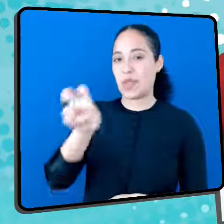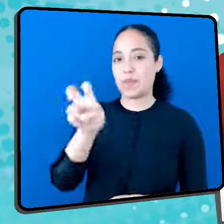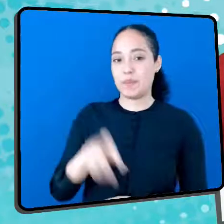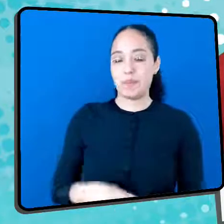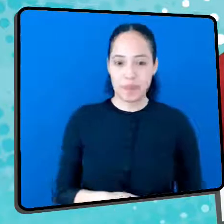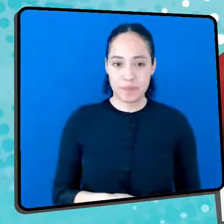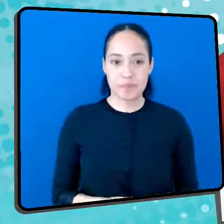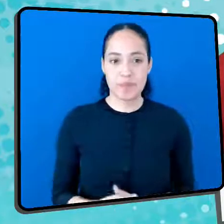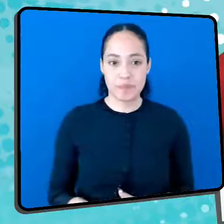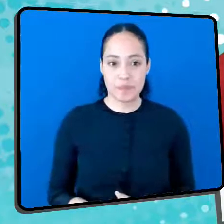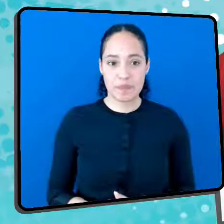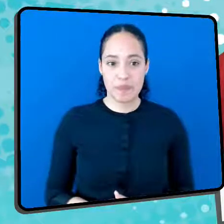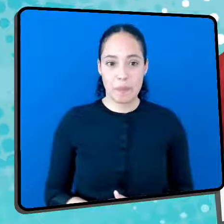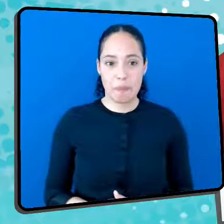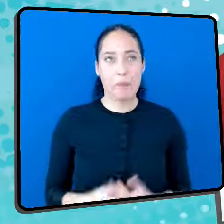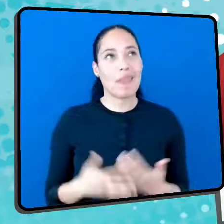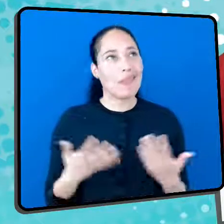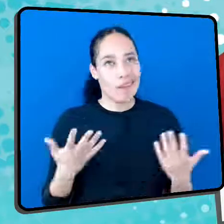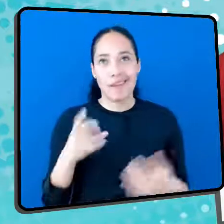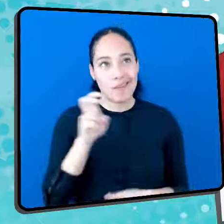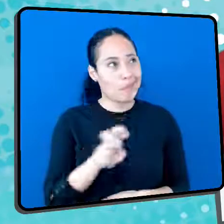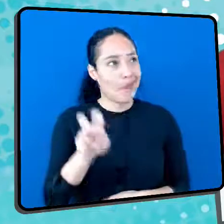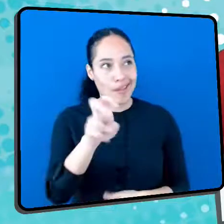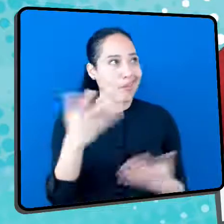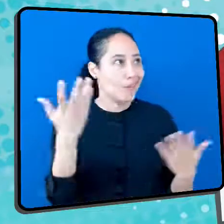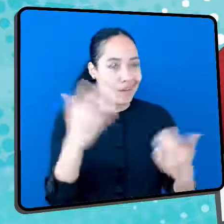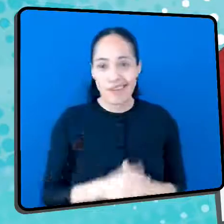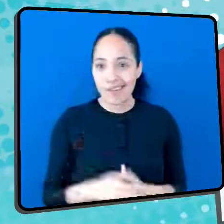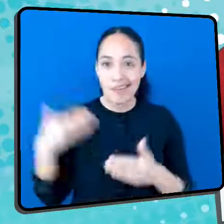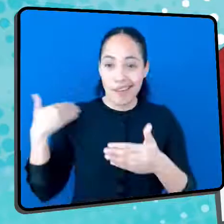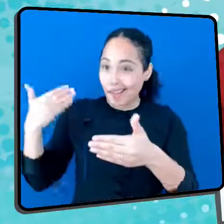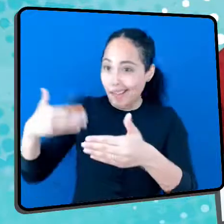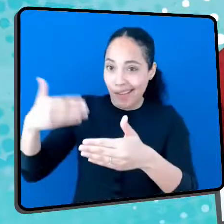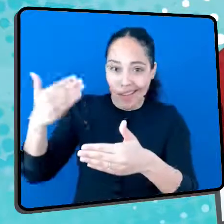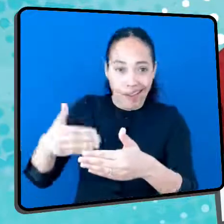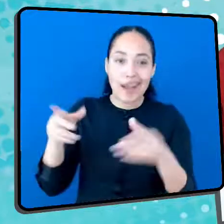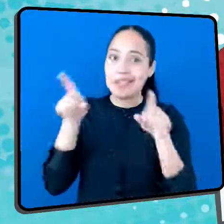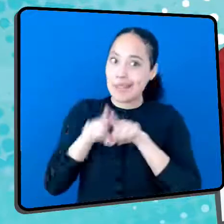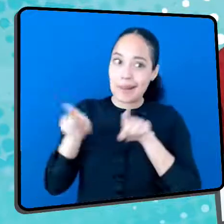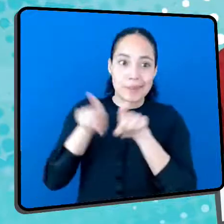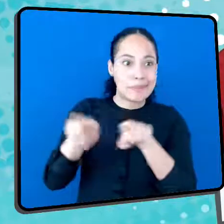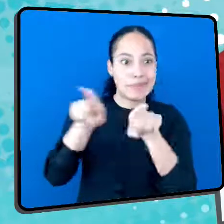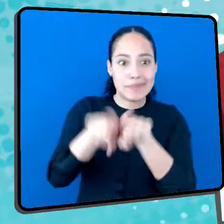Always Python. That's 12 out of 12 episodes, I think. What else?